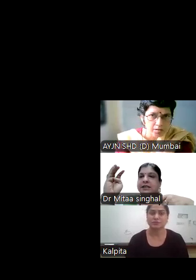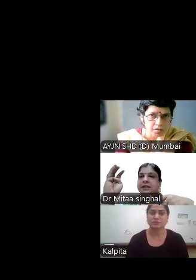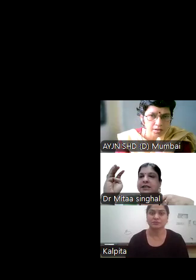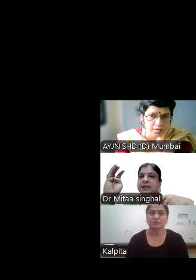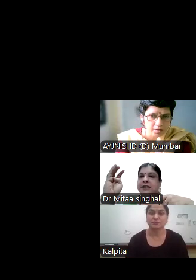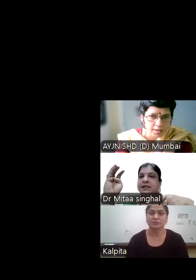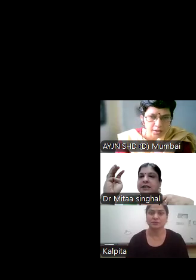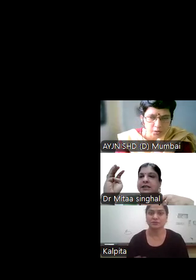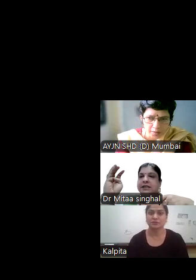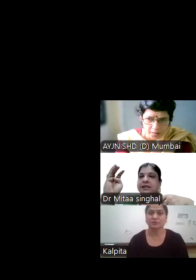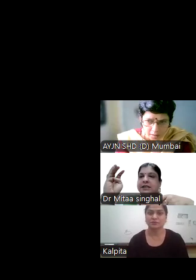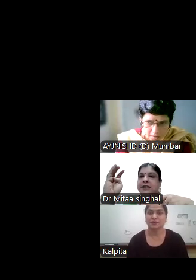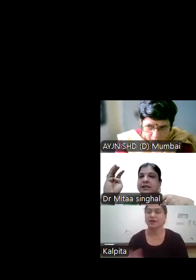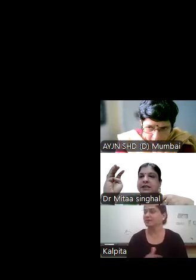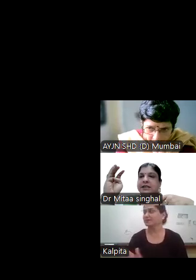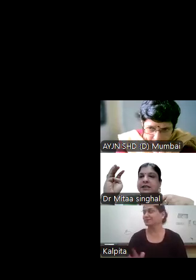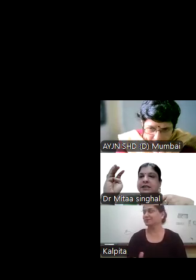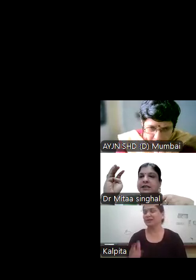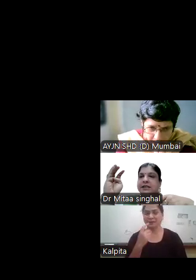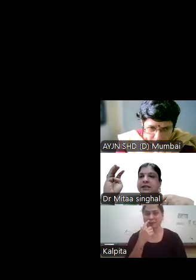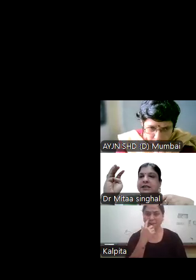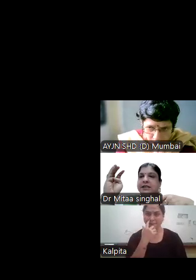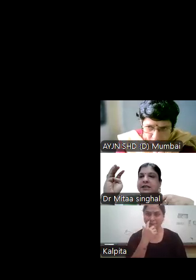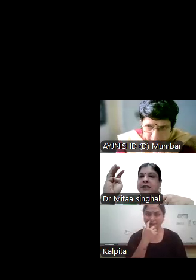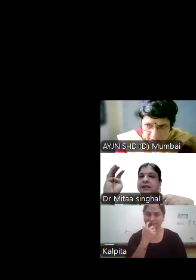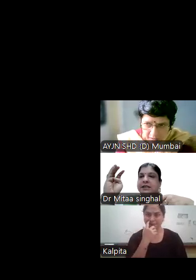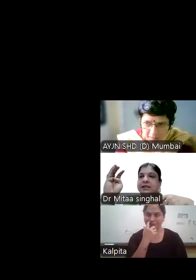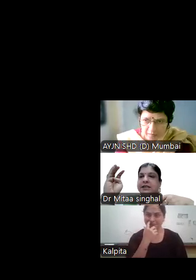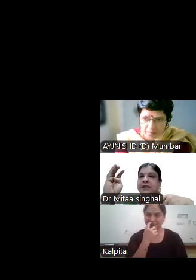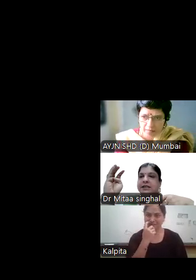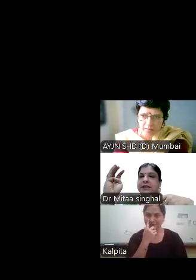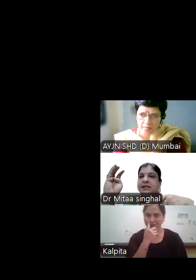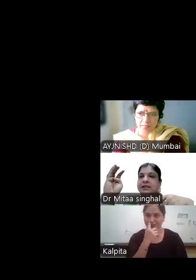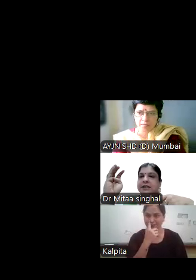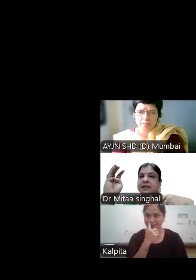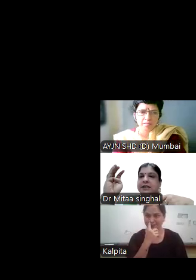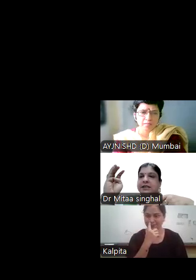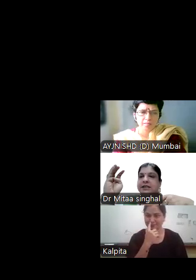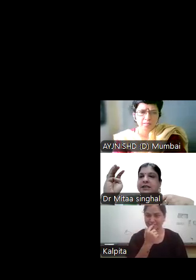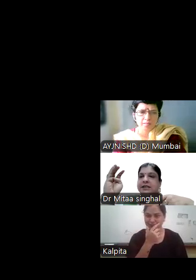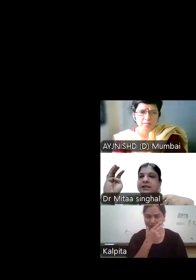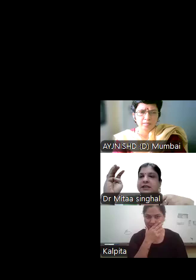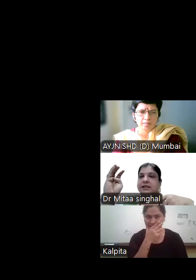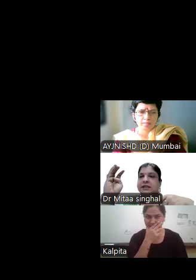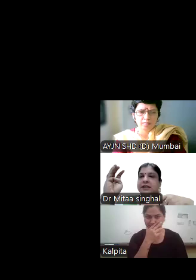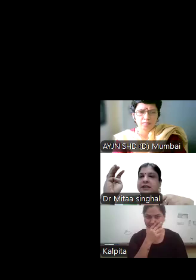Then he'll always Can you knees others please mute your mic? because the